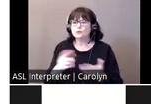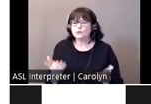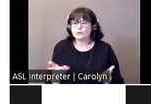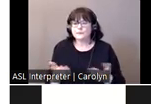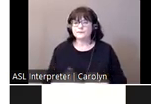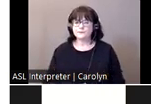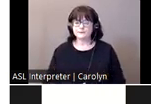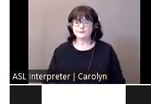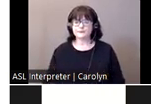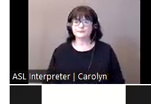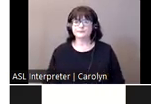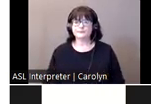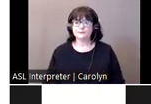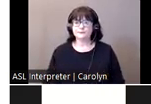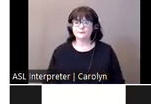screen.